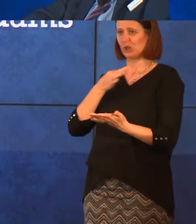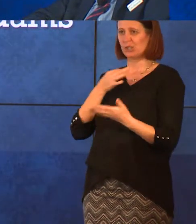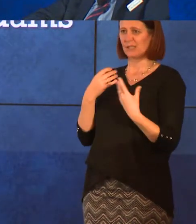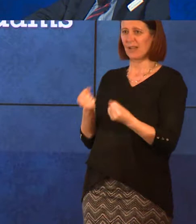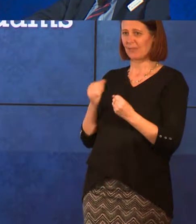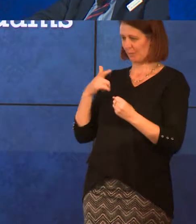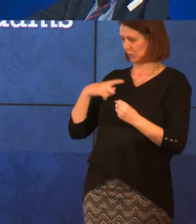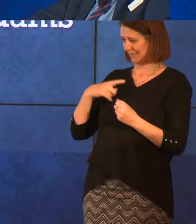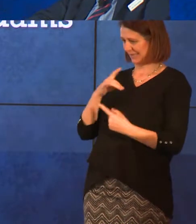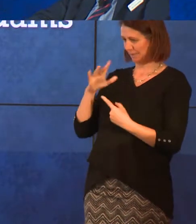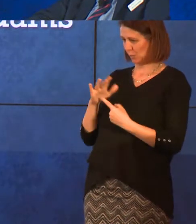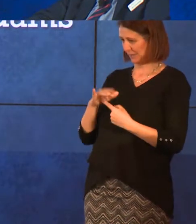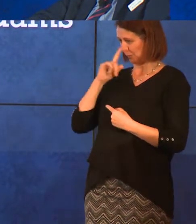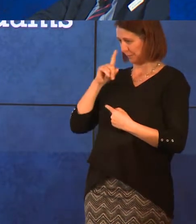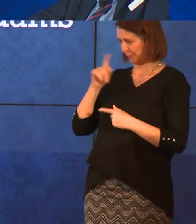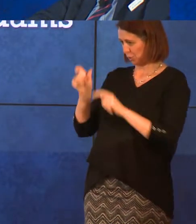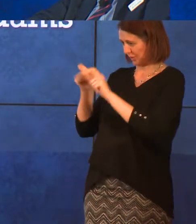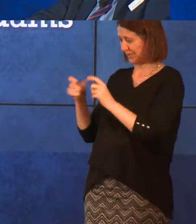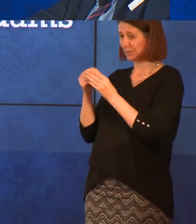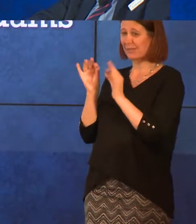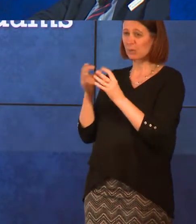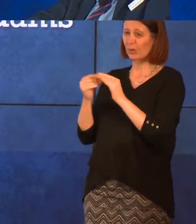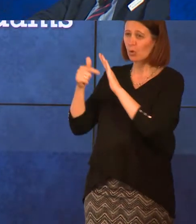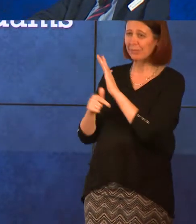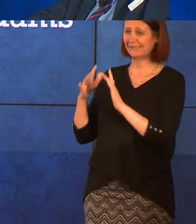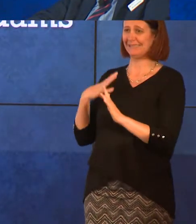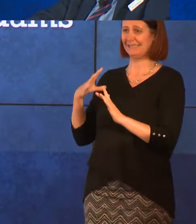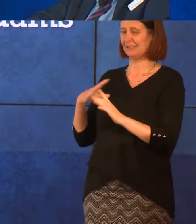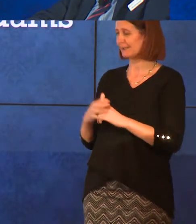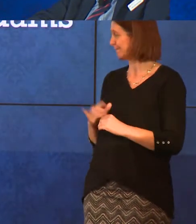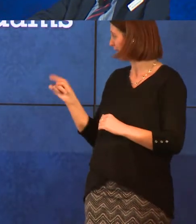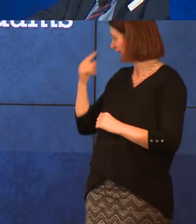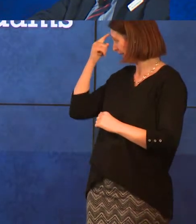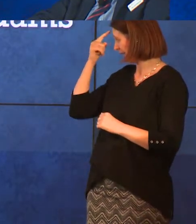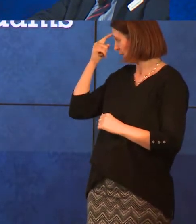the significance of the scheme for people, particularly with complex needs. And I can just think of